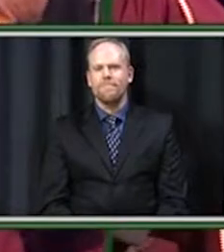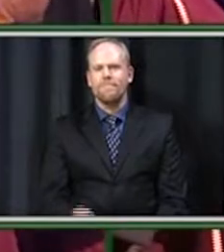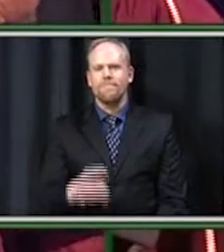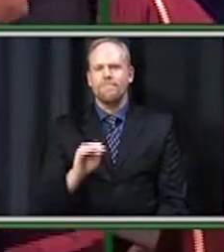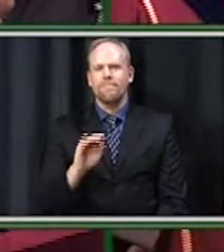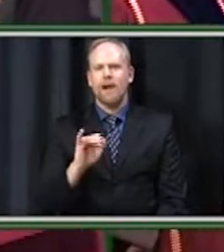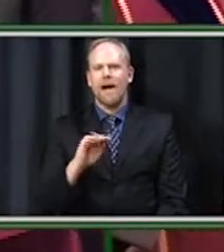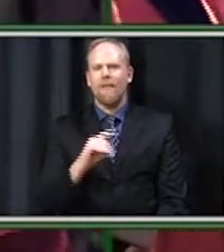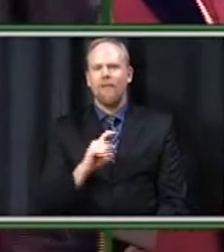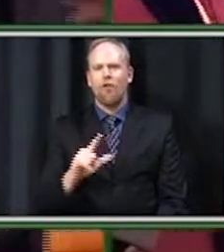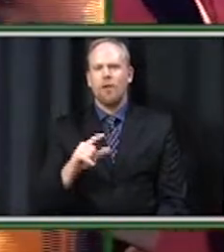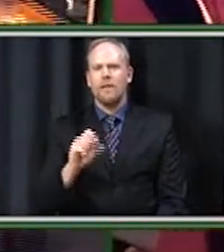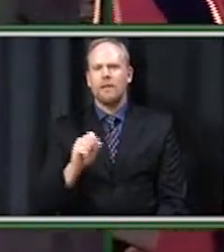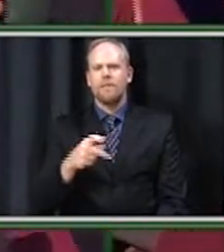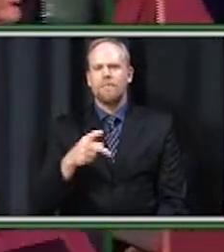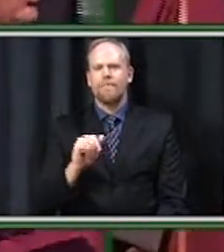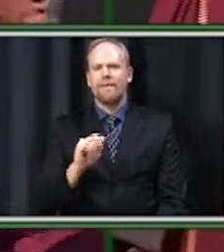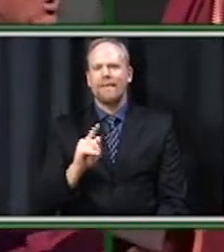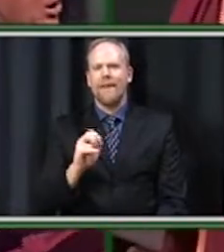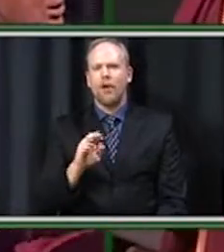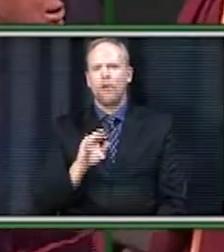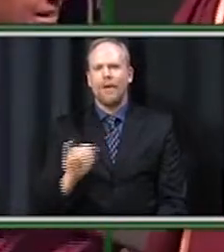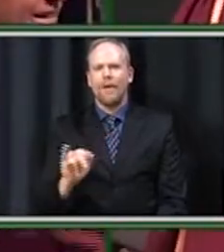Michael Spiteri.